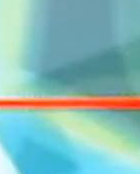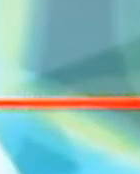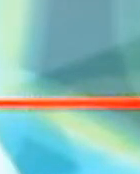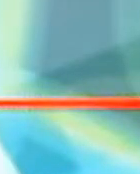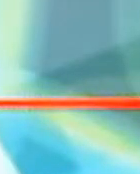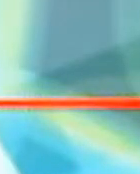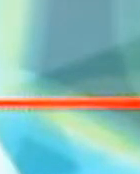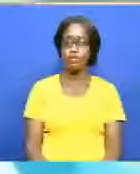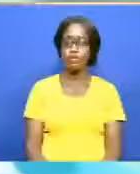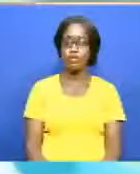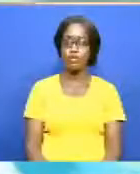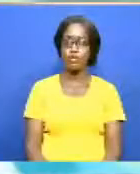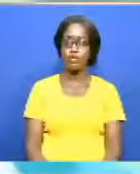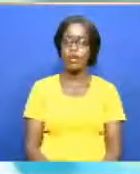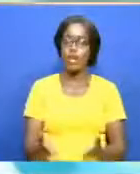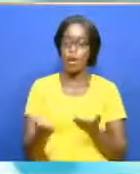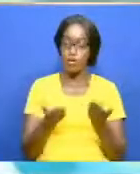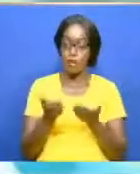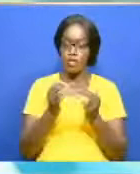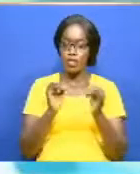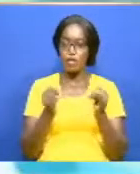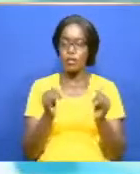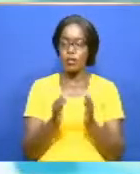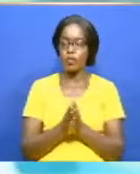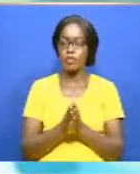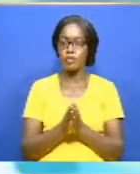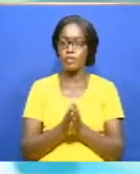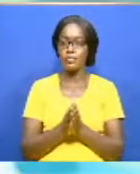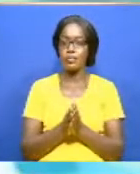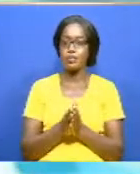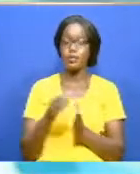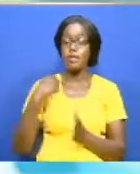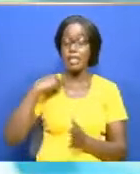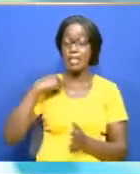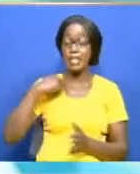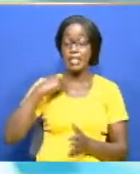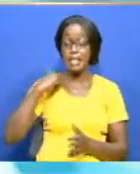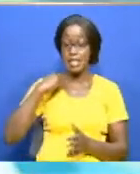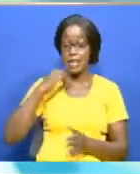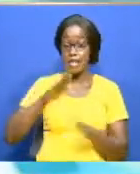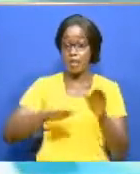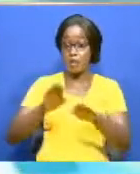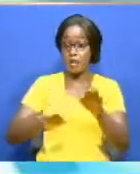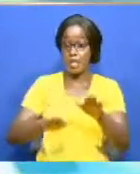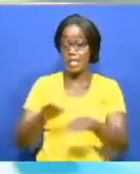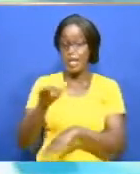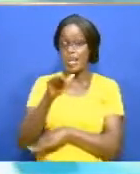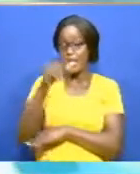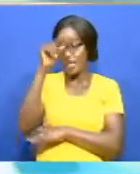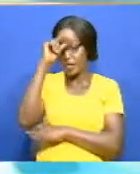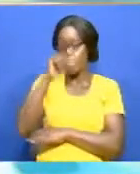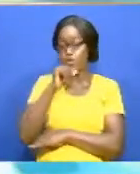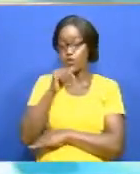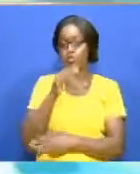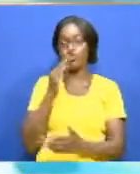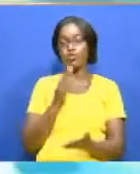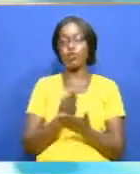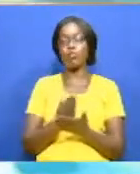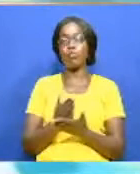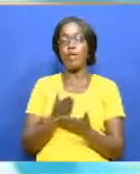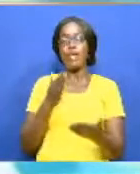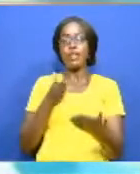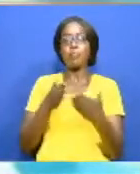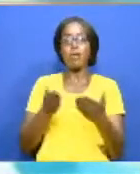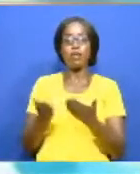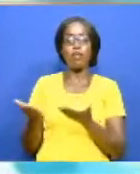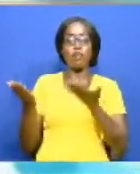Let's now talk matters business. Local textile makers are urging the government not to relax the ban on importation of second-hand